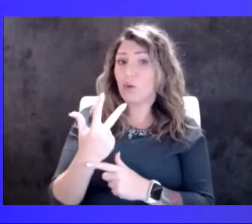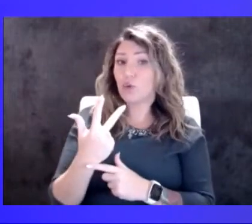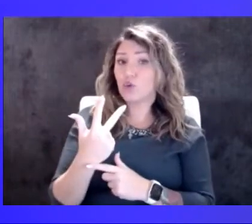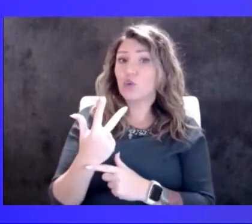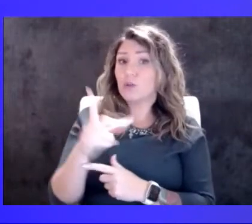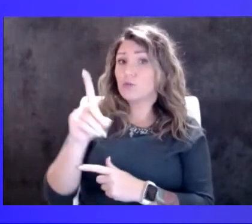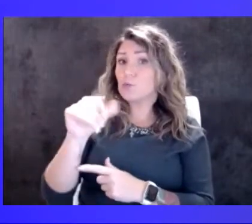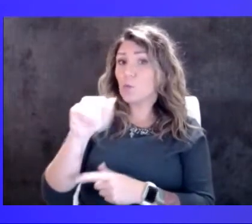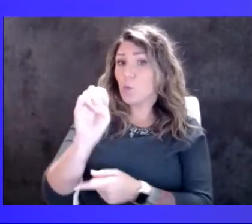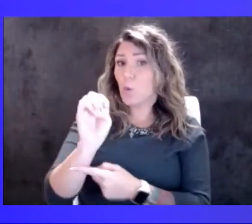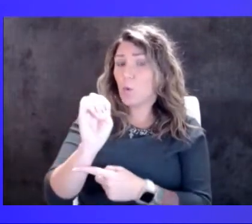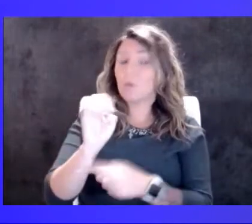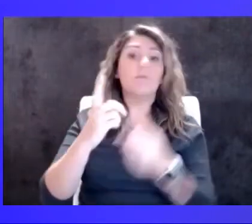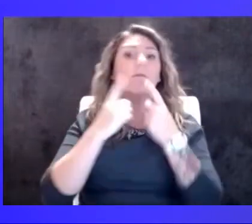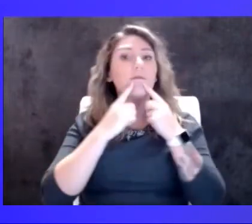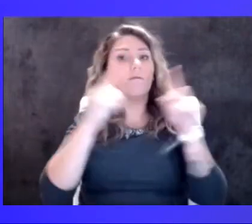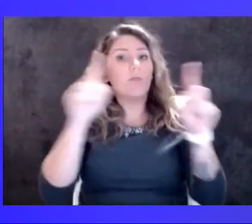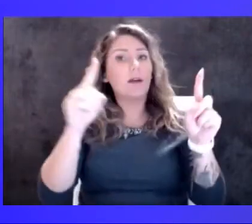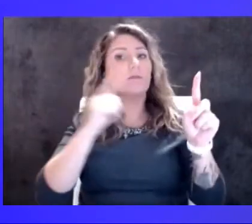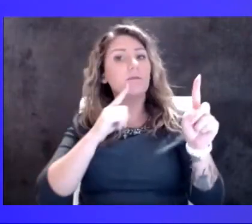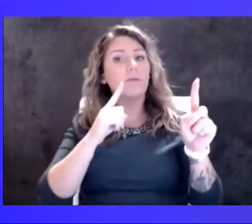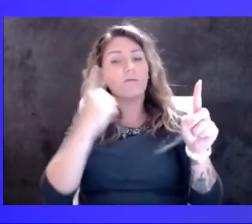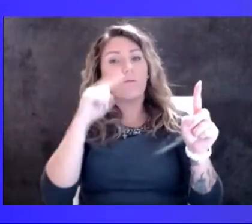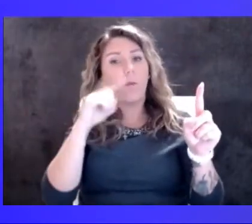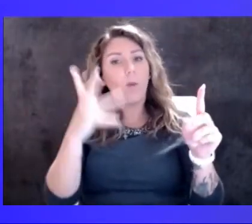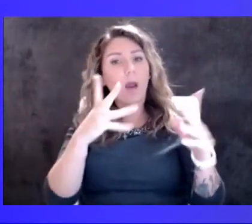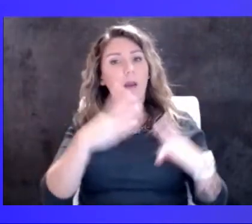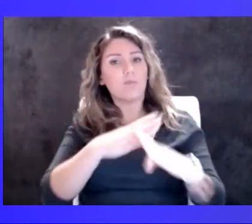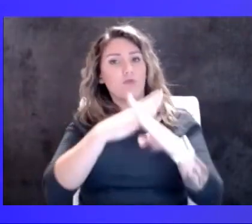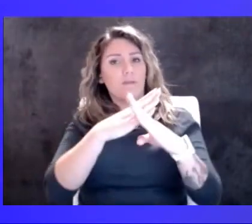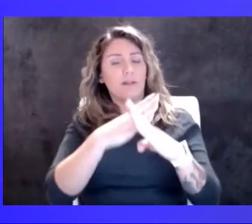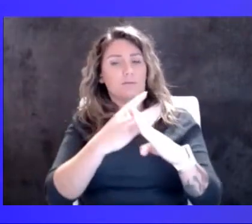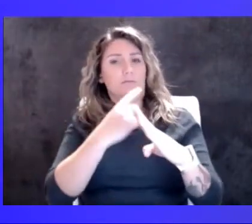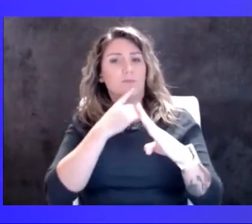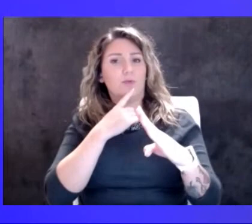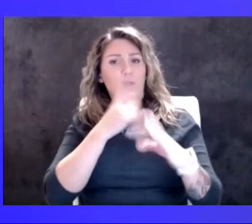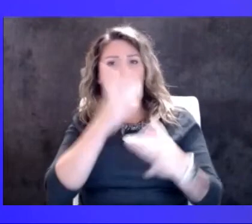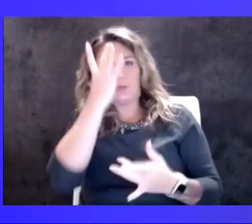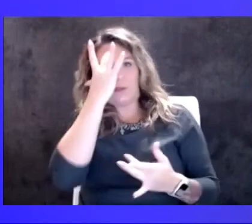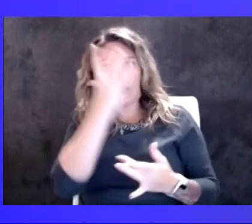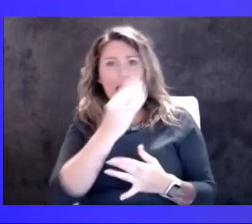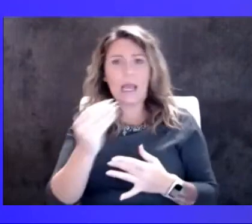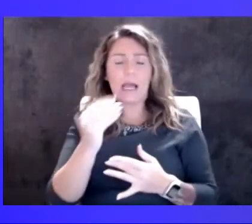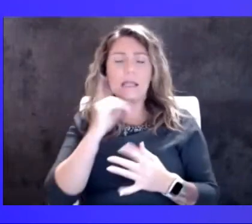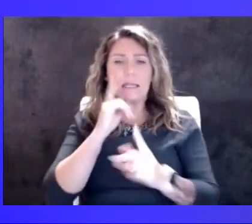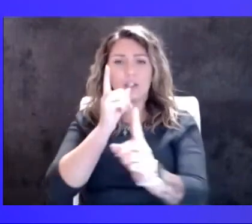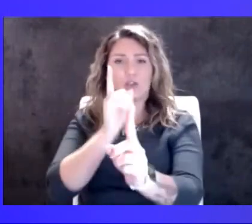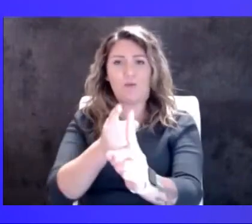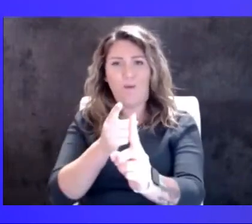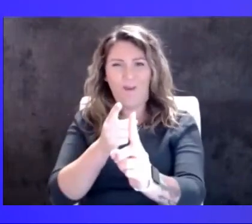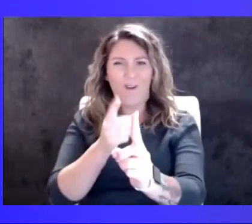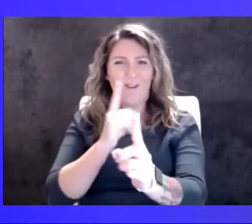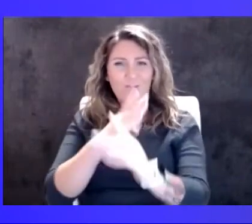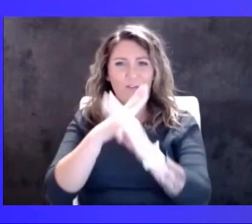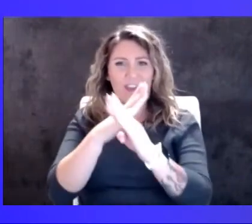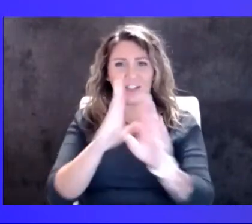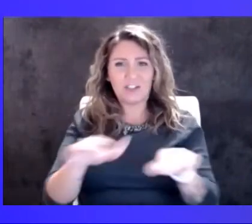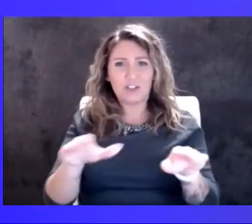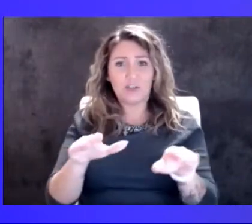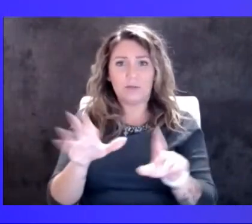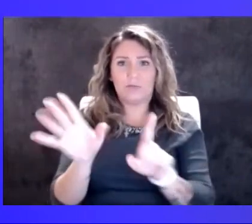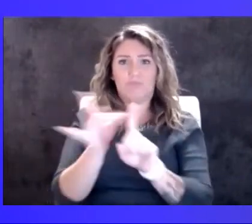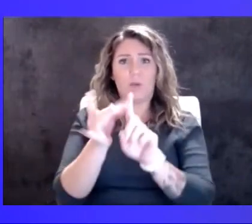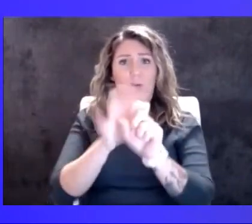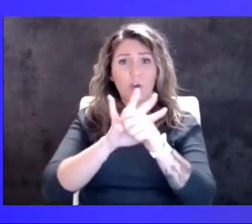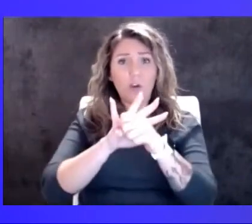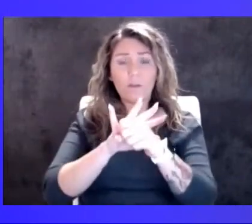in children in preventing serious disease, and that's the goal, that we want to prevent children from getting COVID, getting very sick from